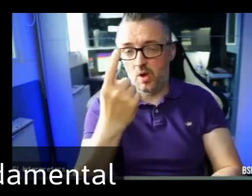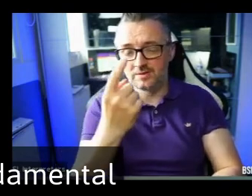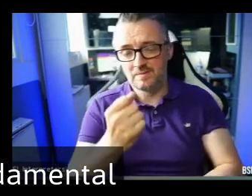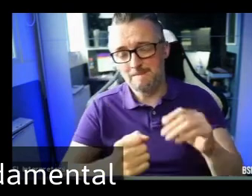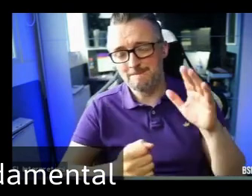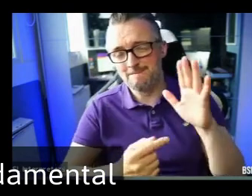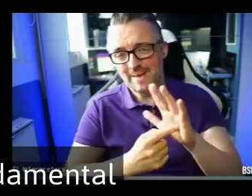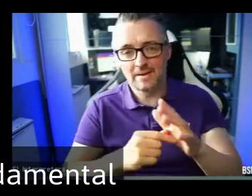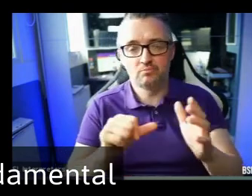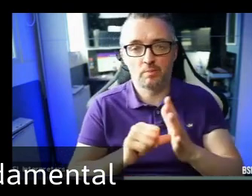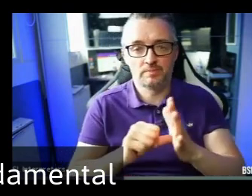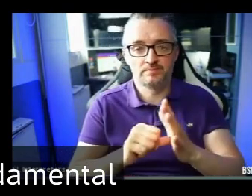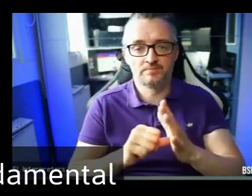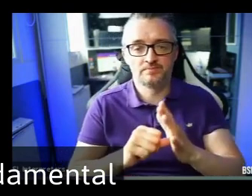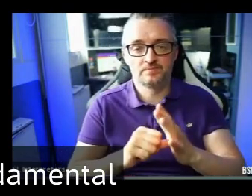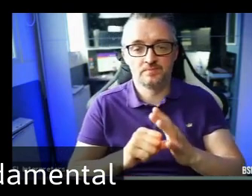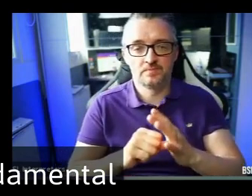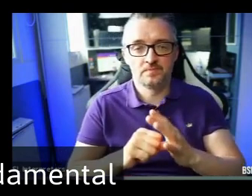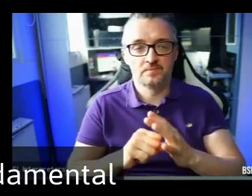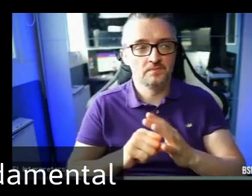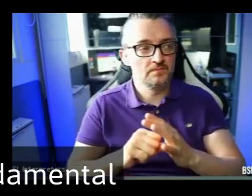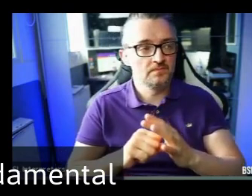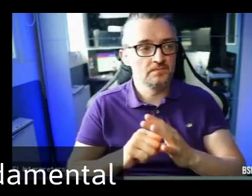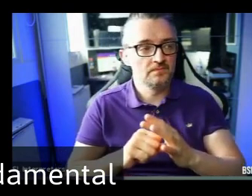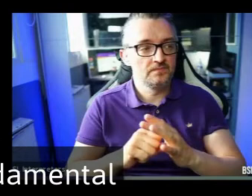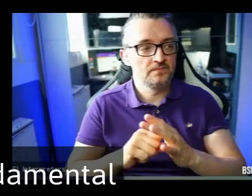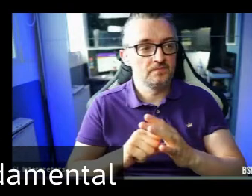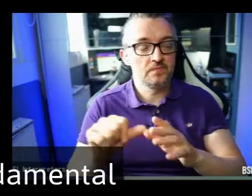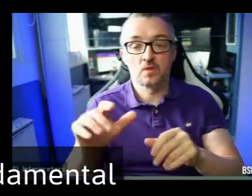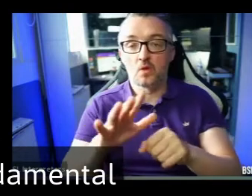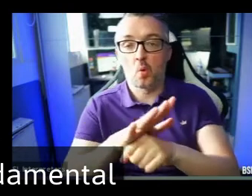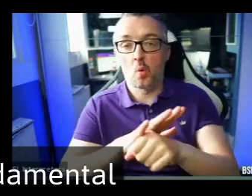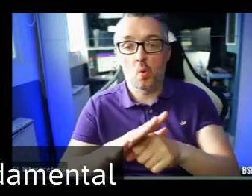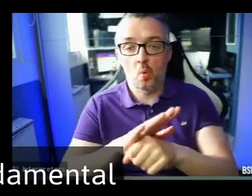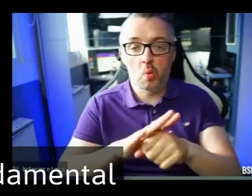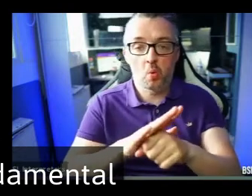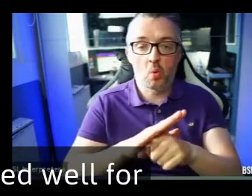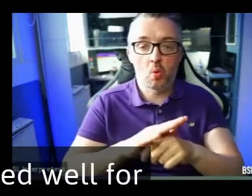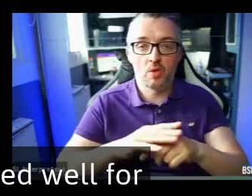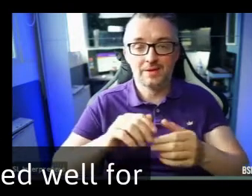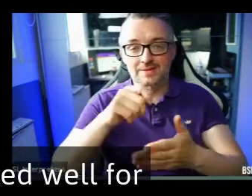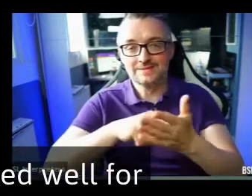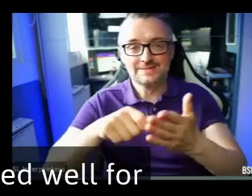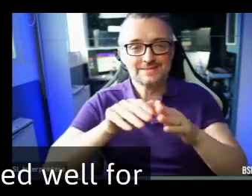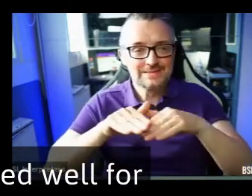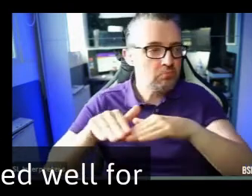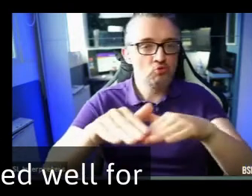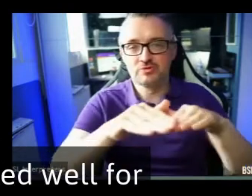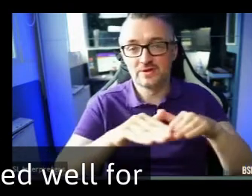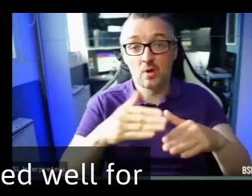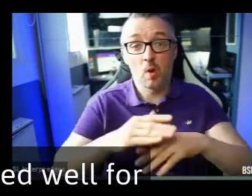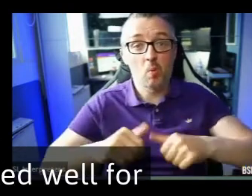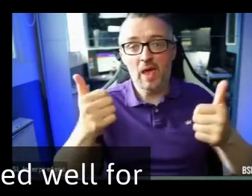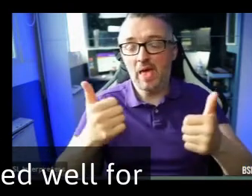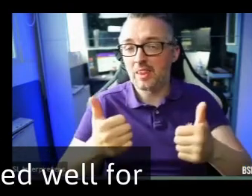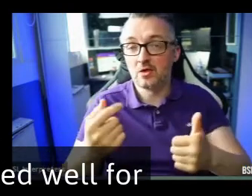is a core fundamental problem here. And local democracy and integration just has not really